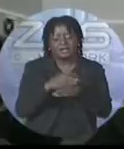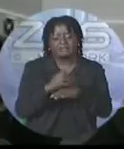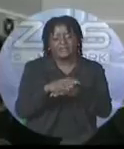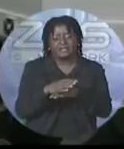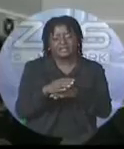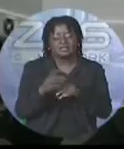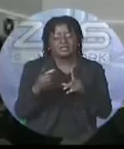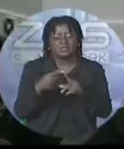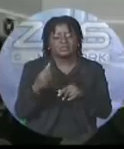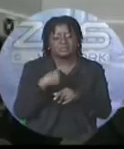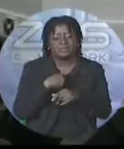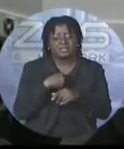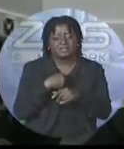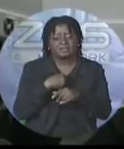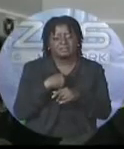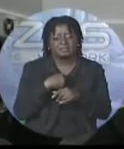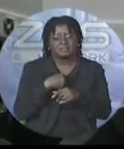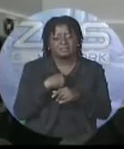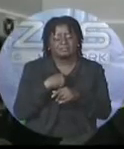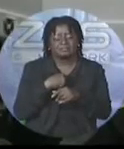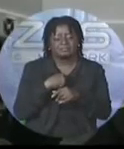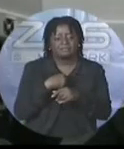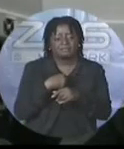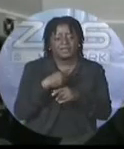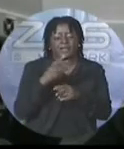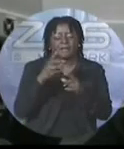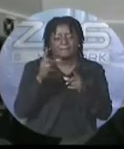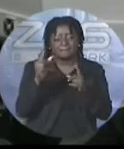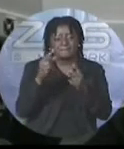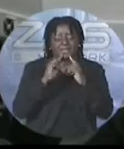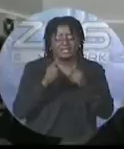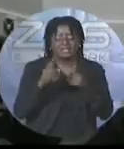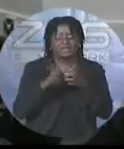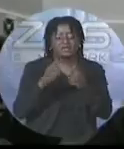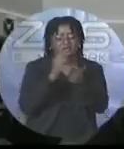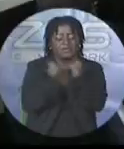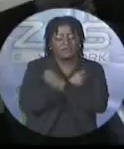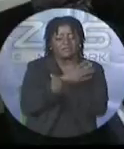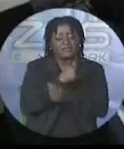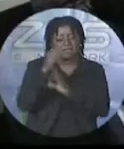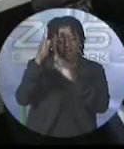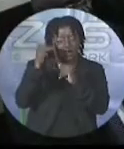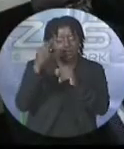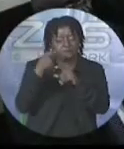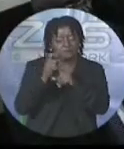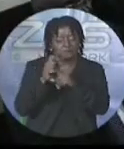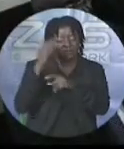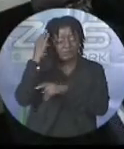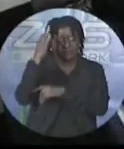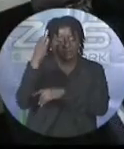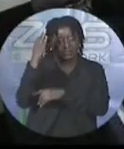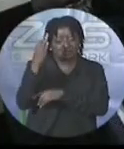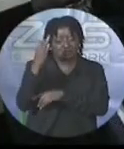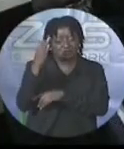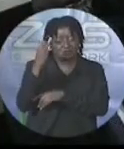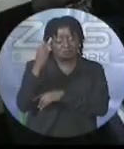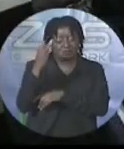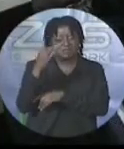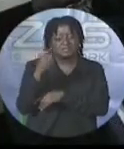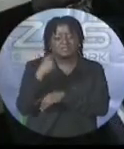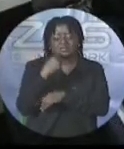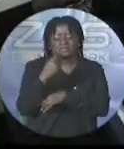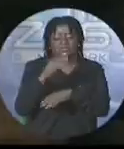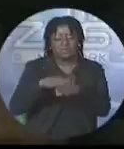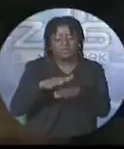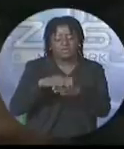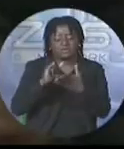A message of love and hope from Rector of St. Agnes, Father Ranfully Brown, who admonished those in attendance to never take for